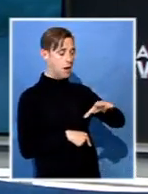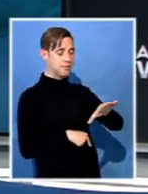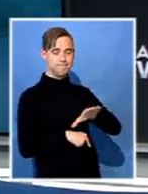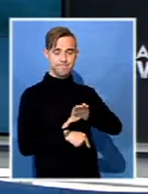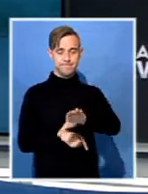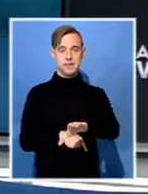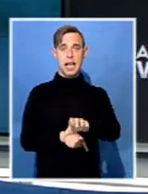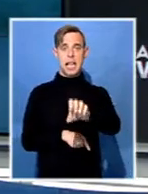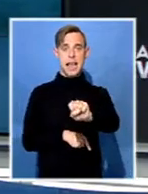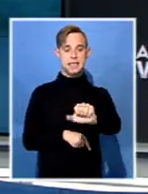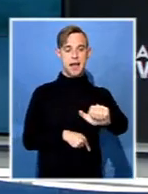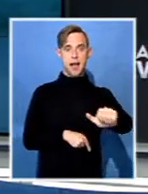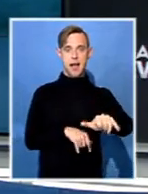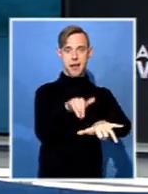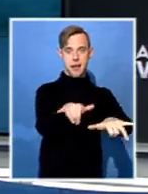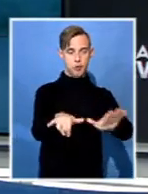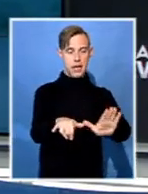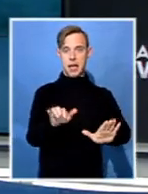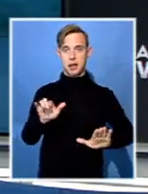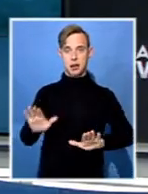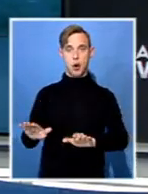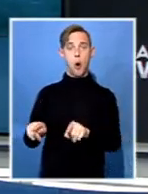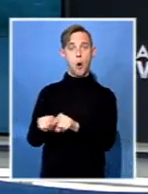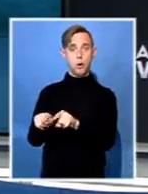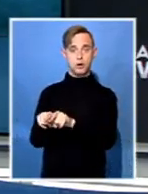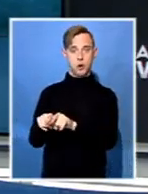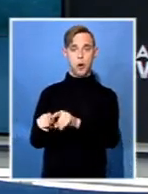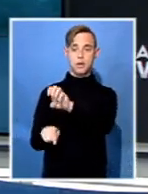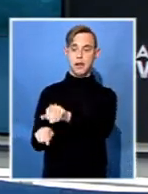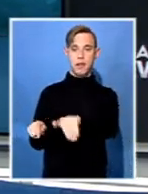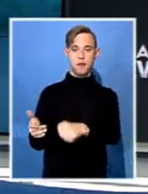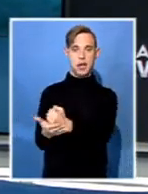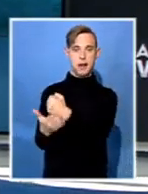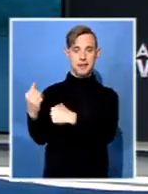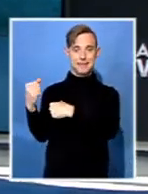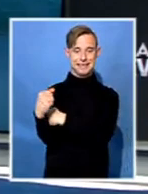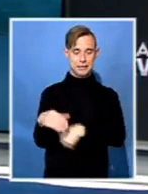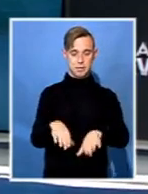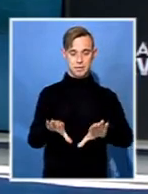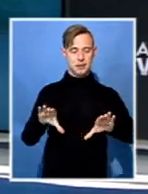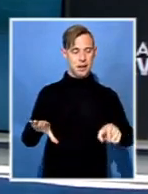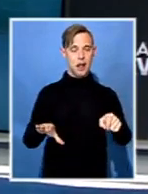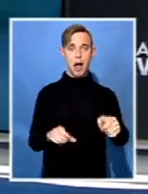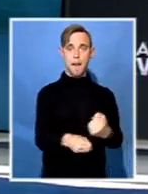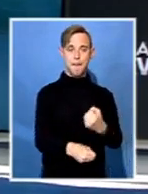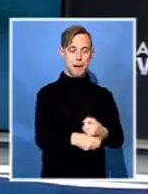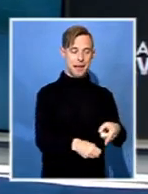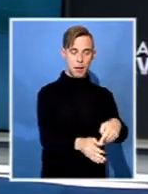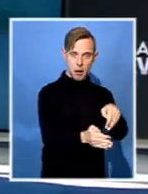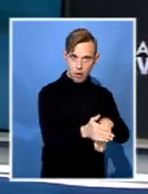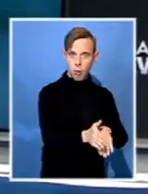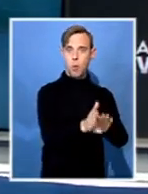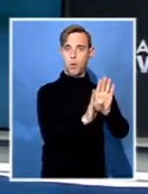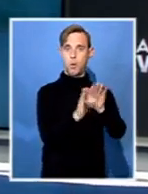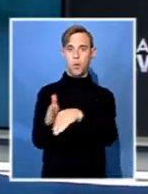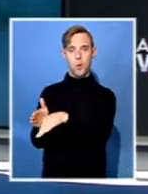Office is the additional amount of money that government has allocated to help South African Airways and the Post Office. The money will be used